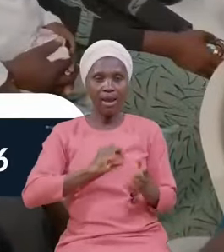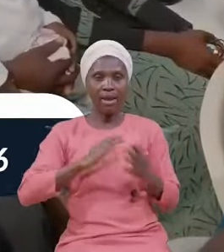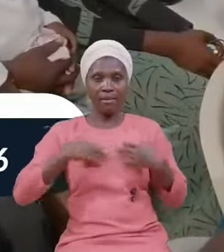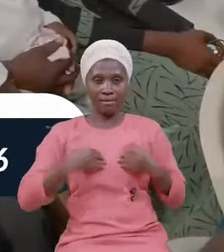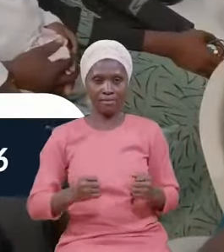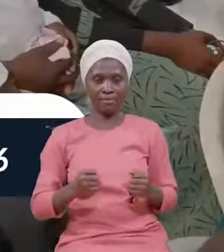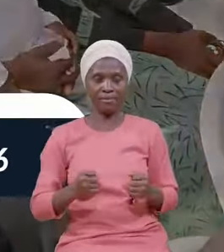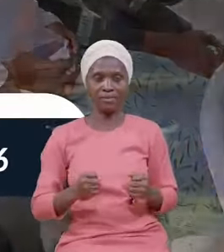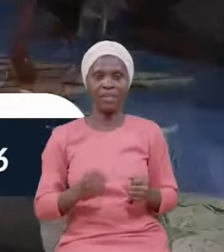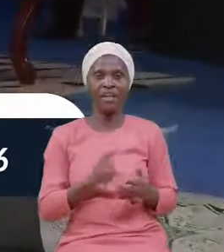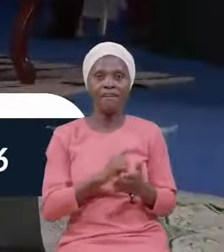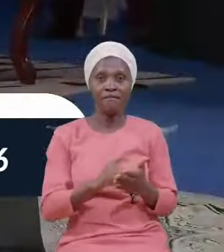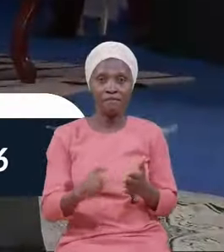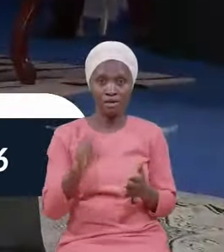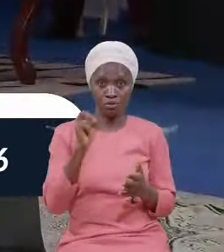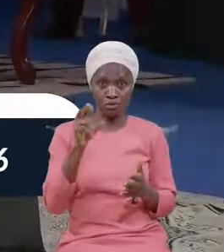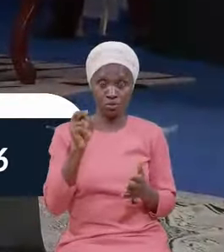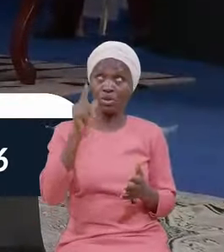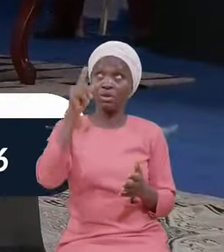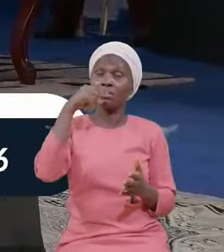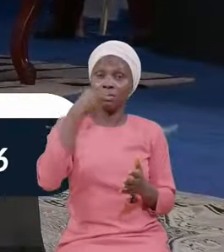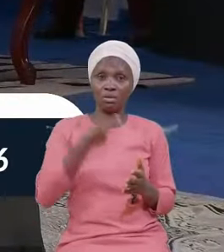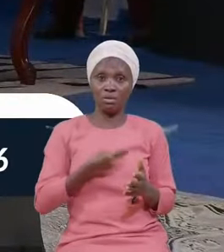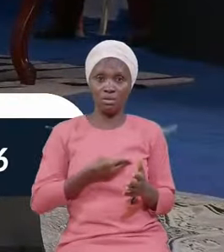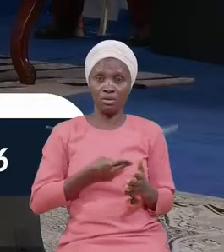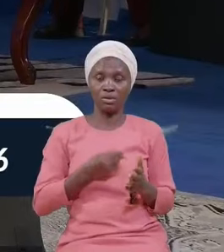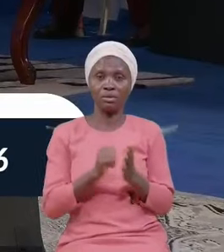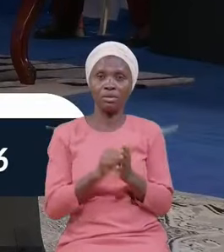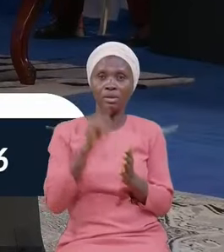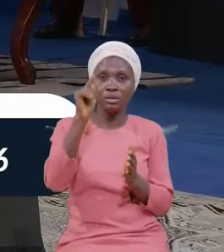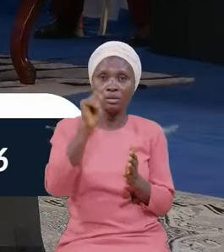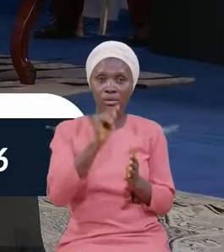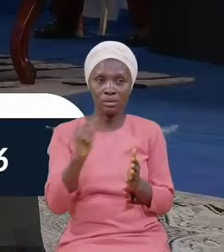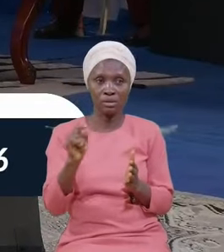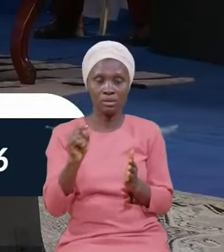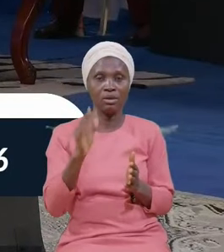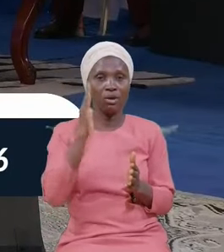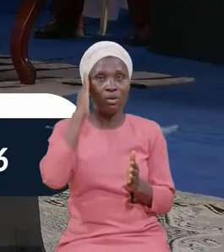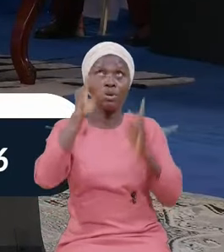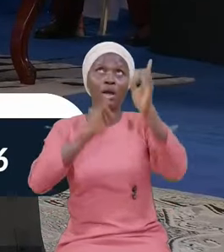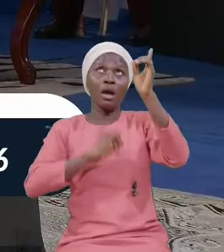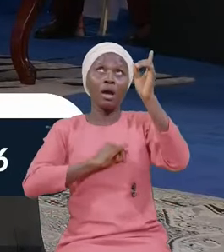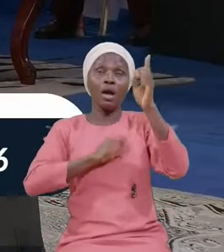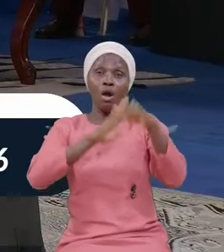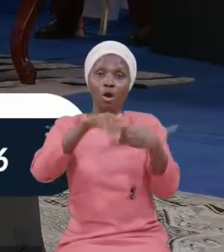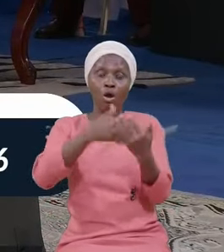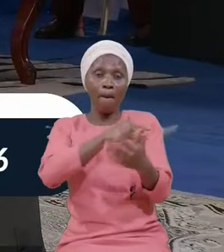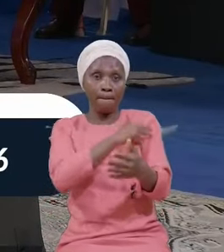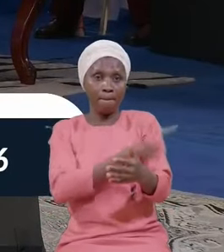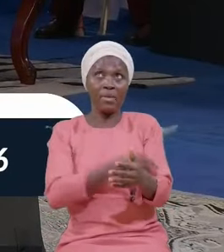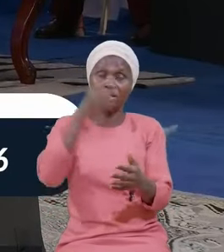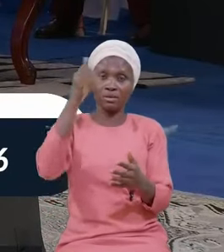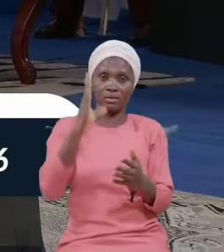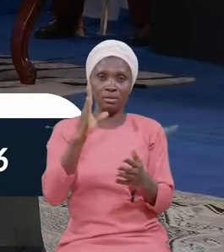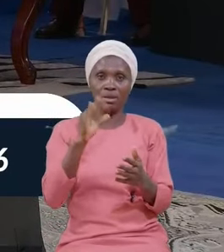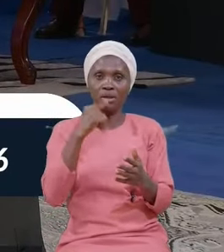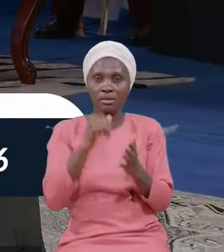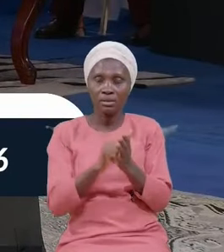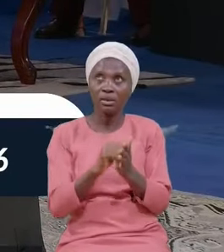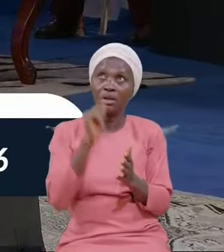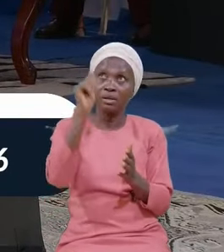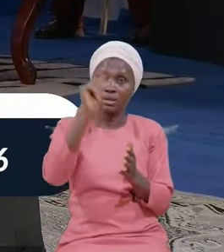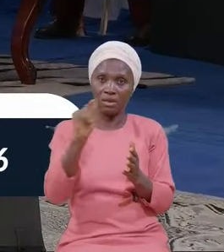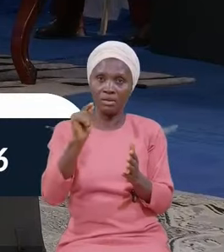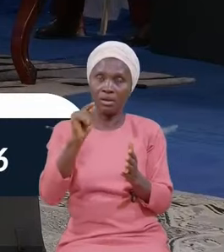us therefore will I the almighty therefore will I will I God in heaven